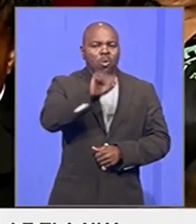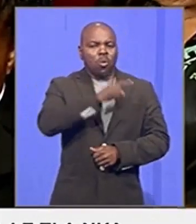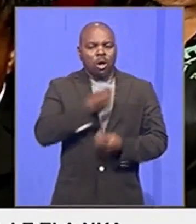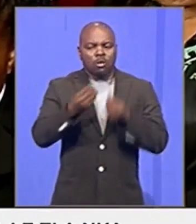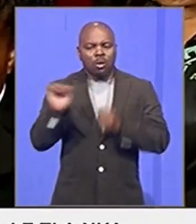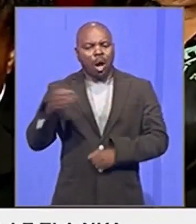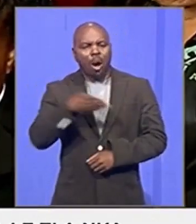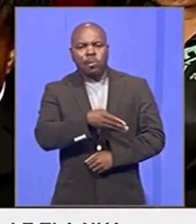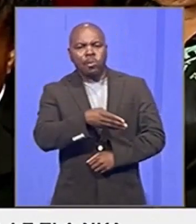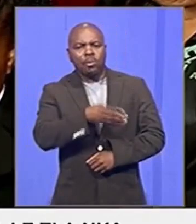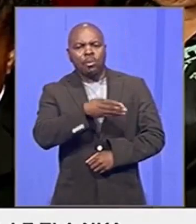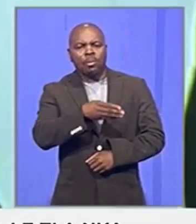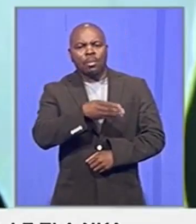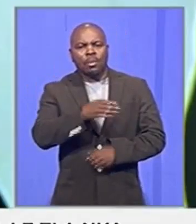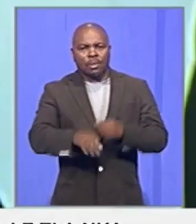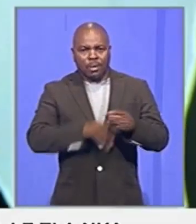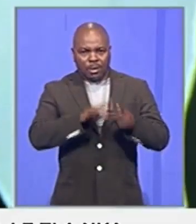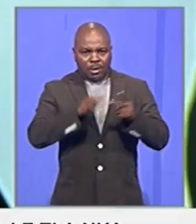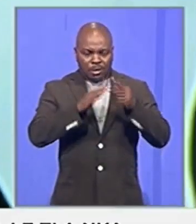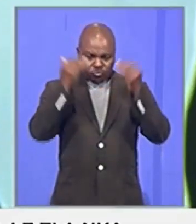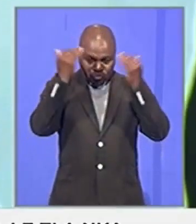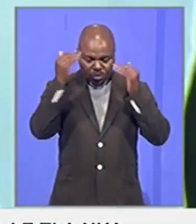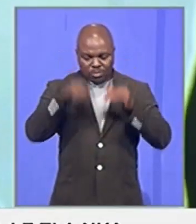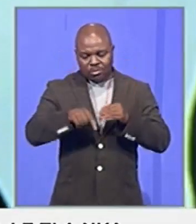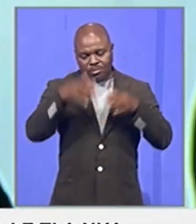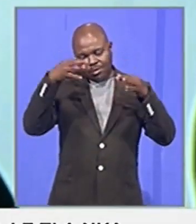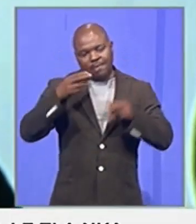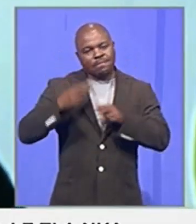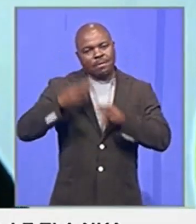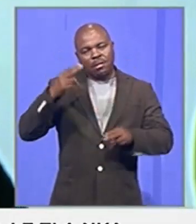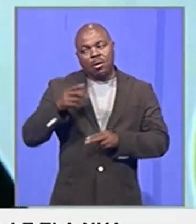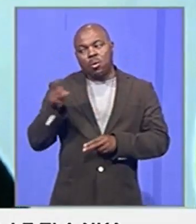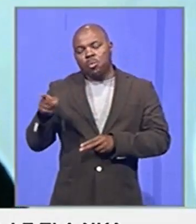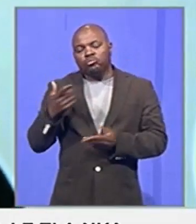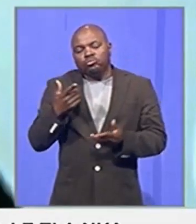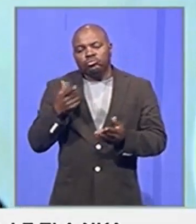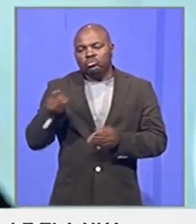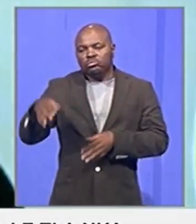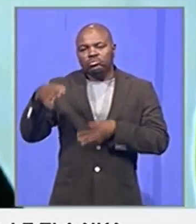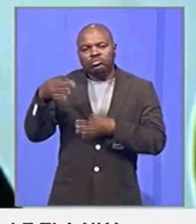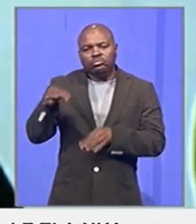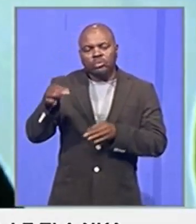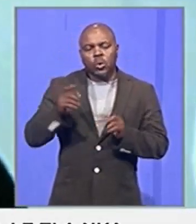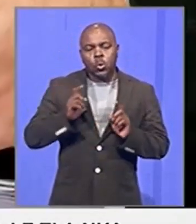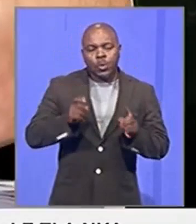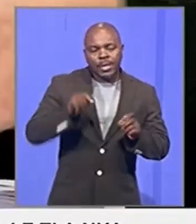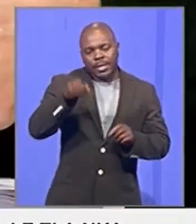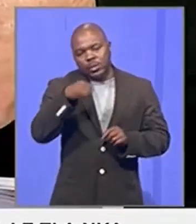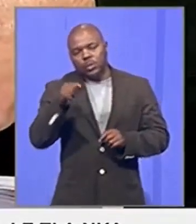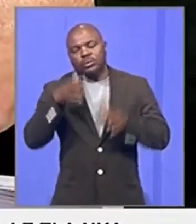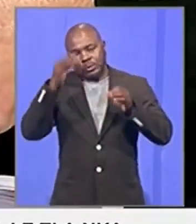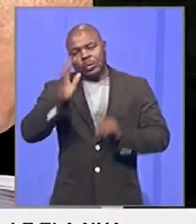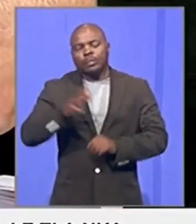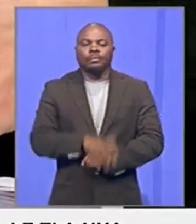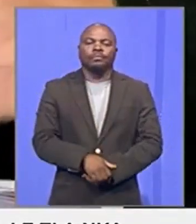hae. Ke yona molaodi moahlodi a tla etsa qeto ya hore na tokomane ya hae e potlakile kapa tjhe.